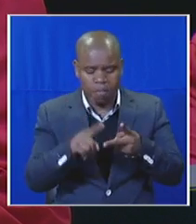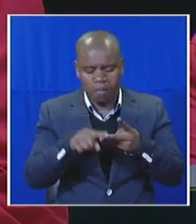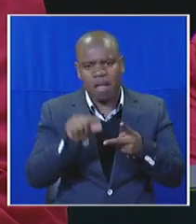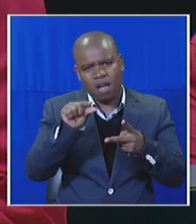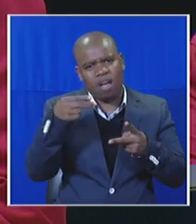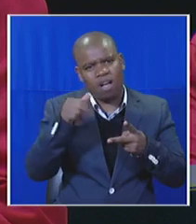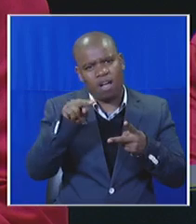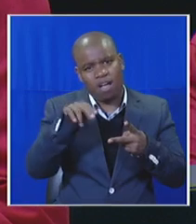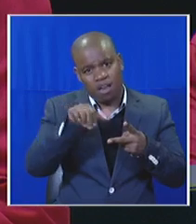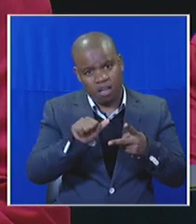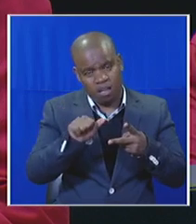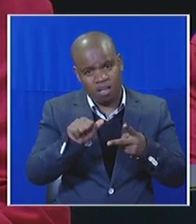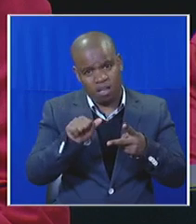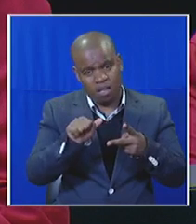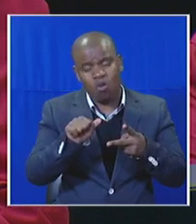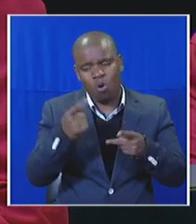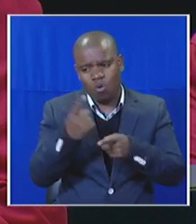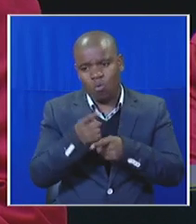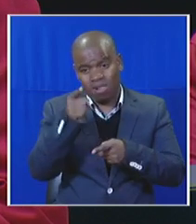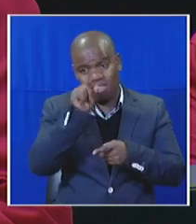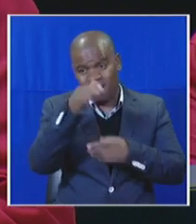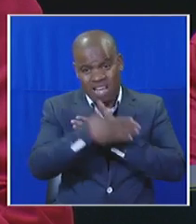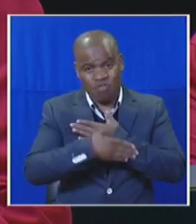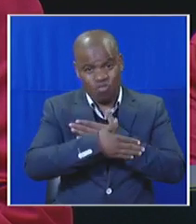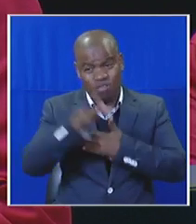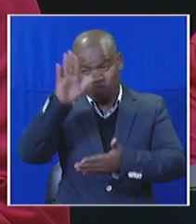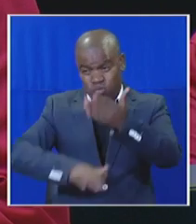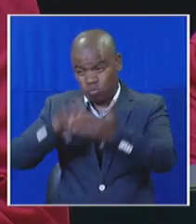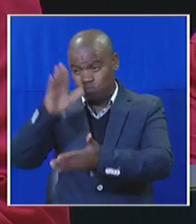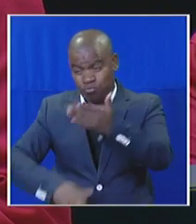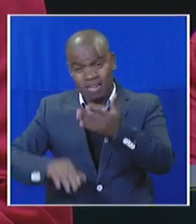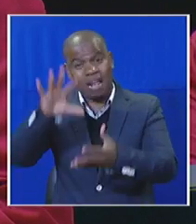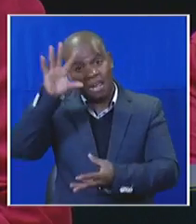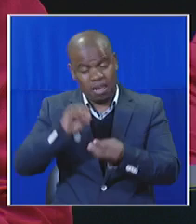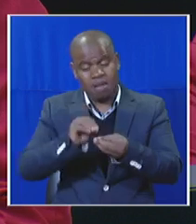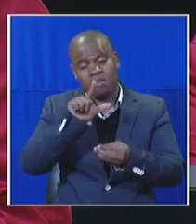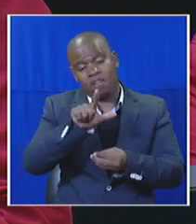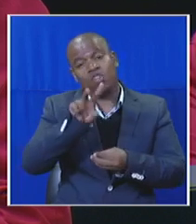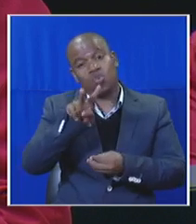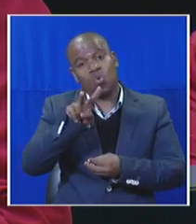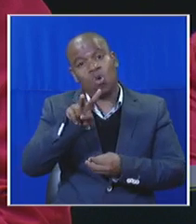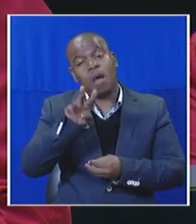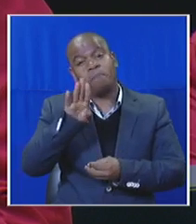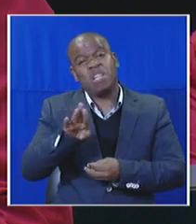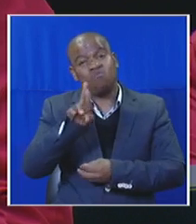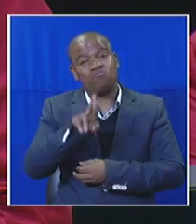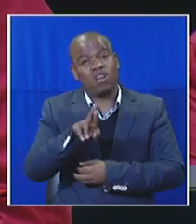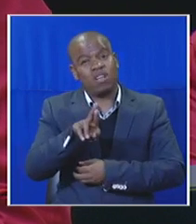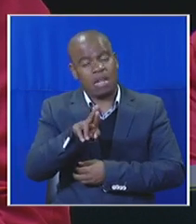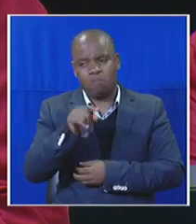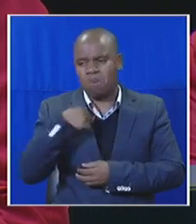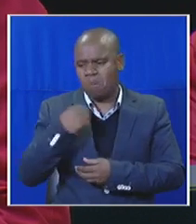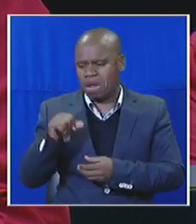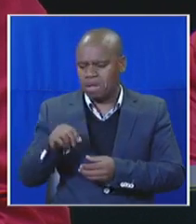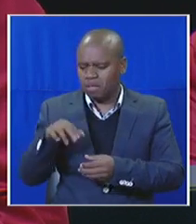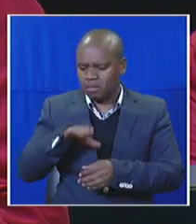They've been given a fine for defying the laws in Nigeria now of 72 billion rands. They're taking money off the continent and take it offshore